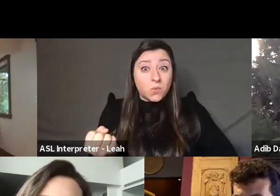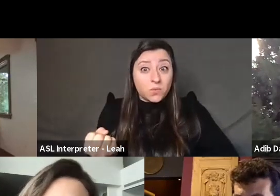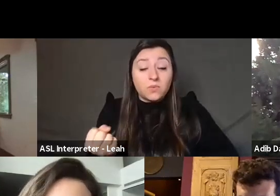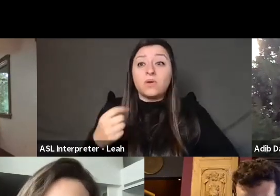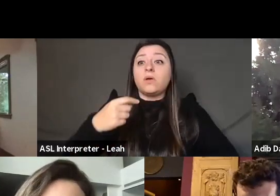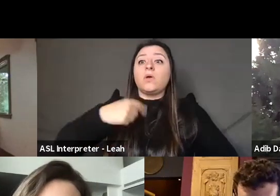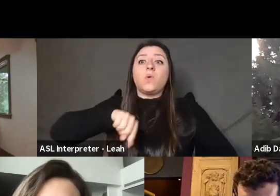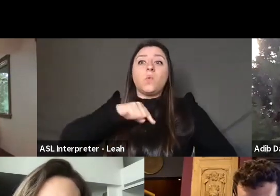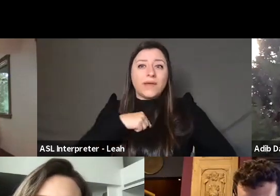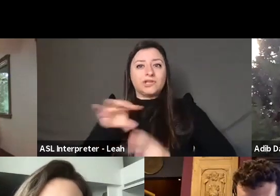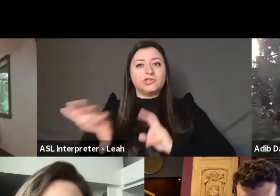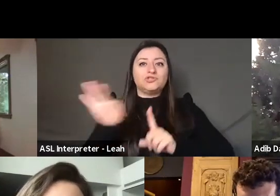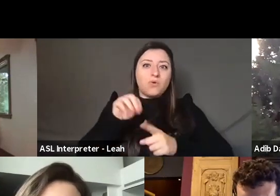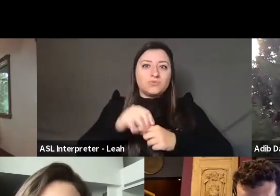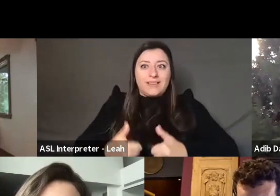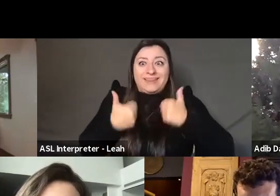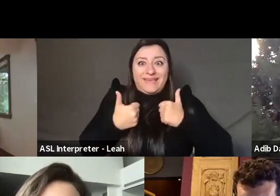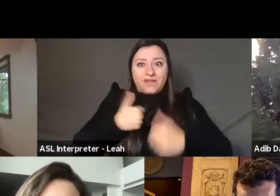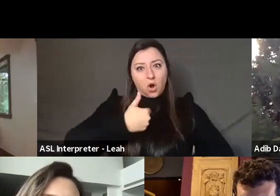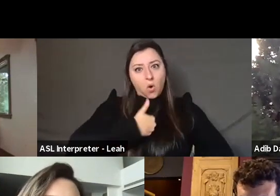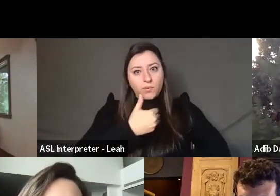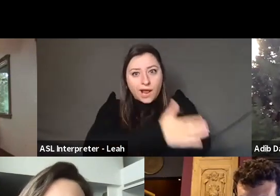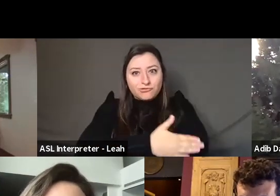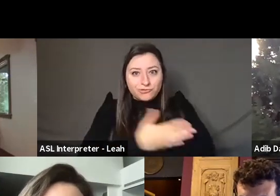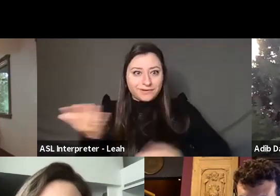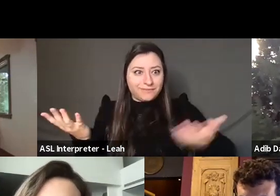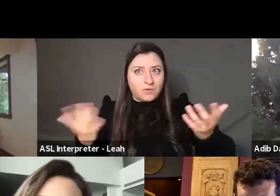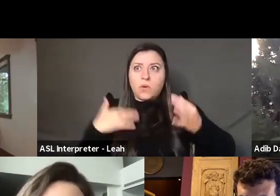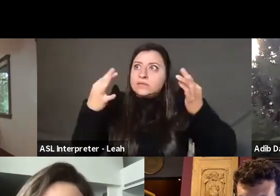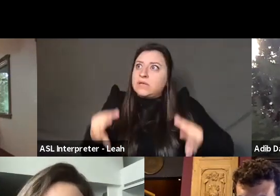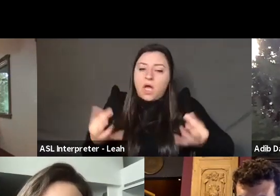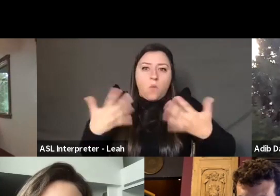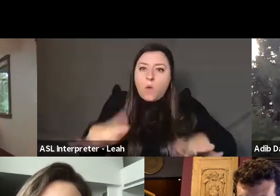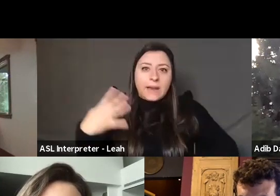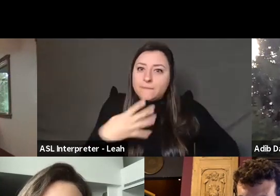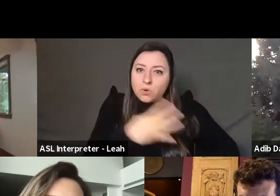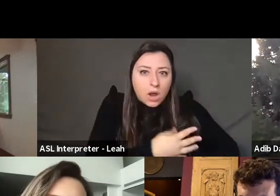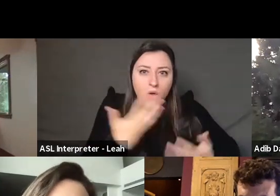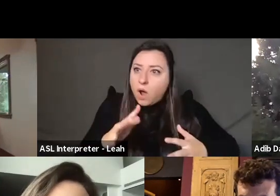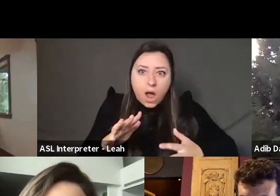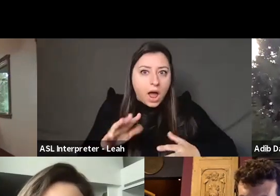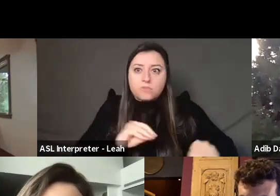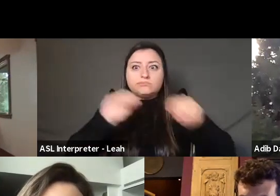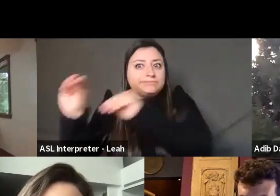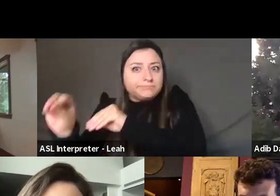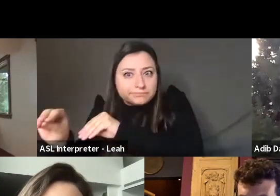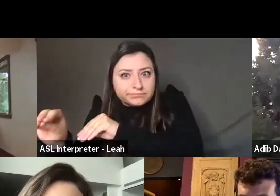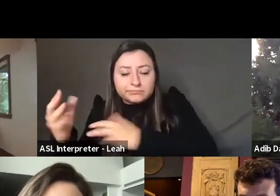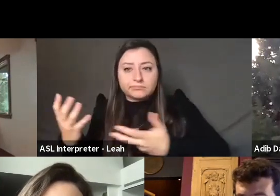we chose to live in our own country, that we've decided not to immigrate or expatriate